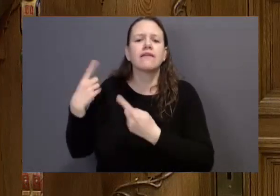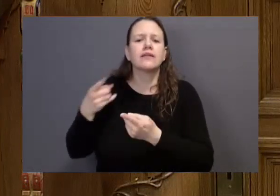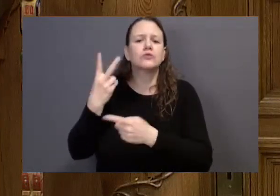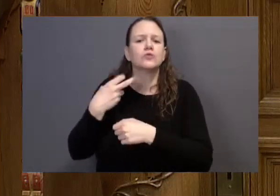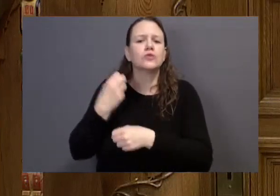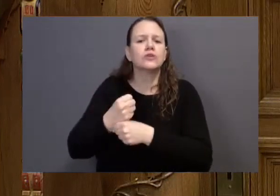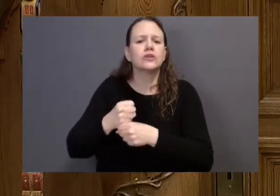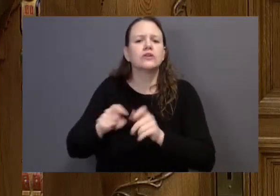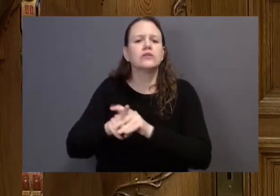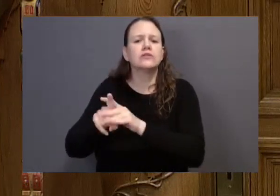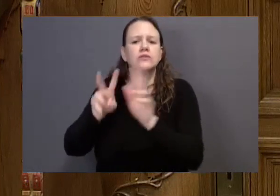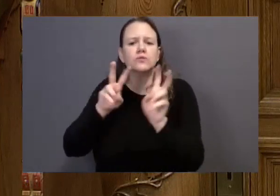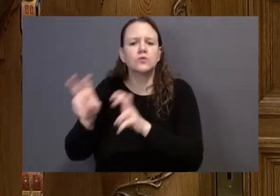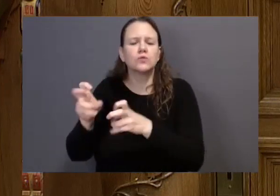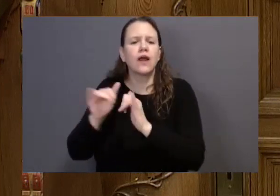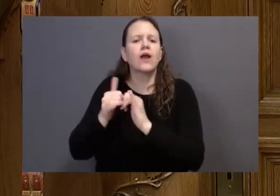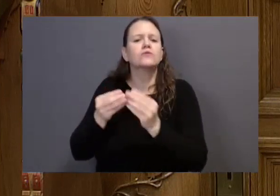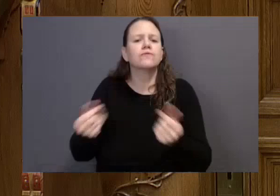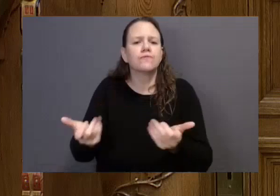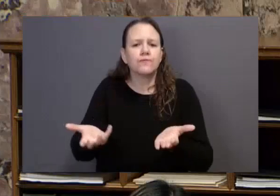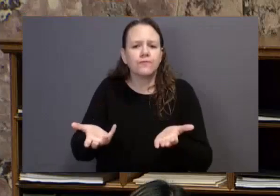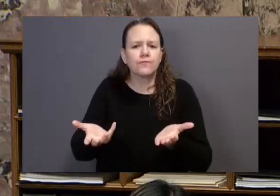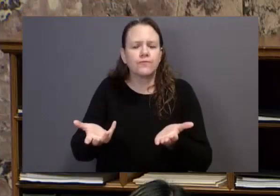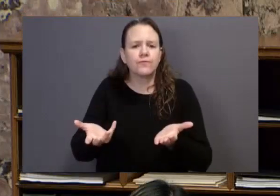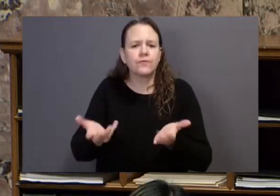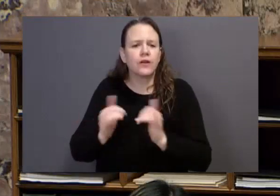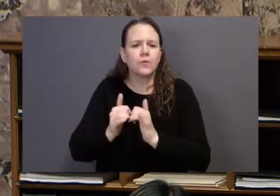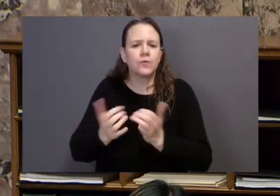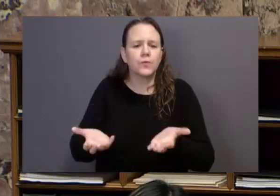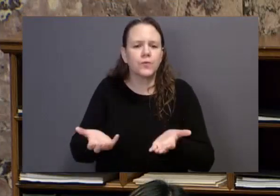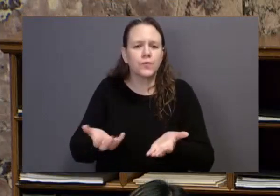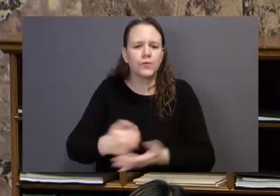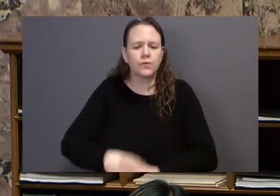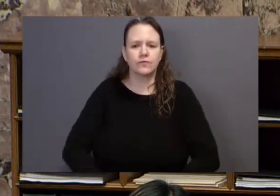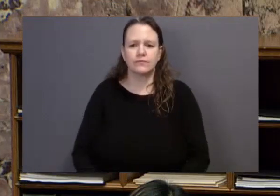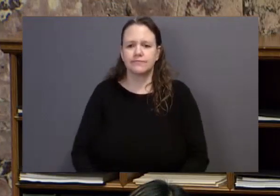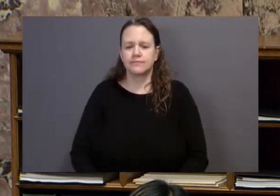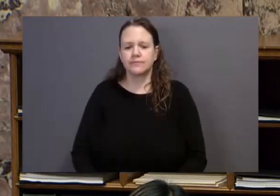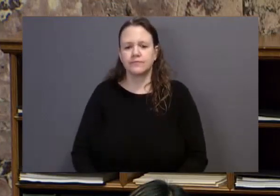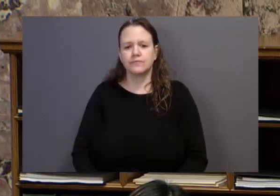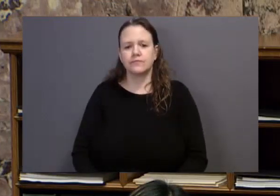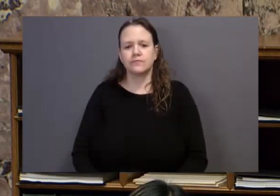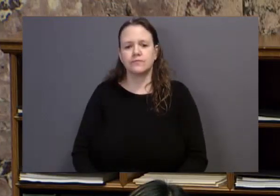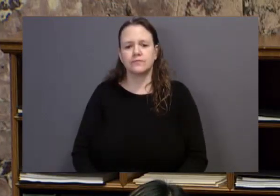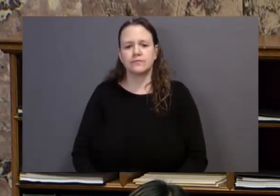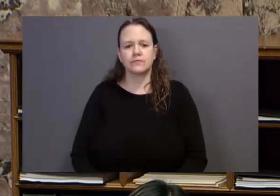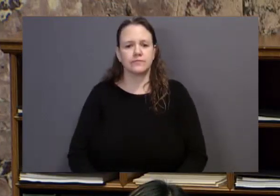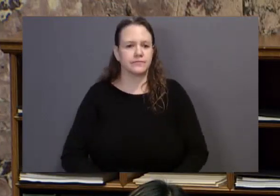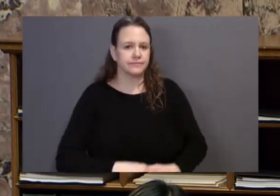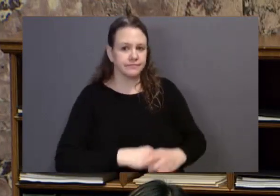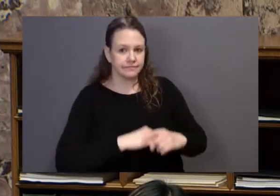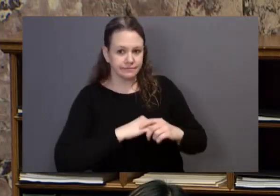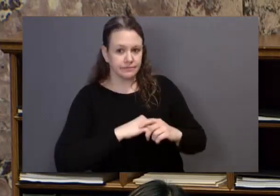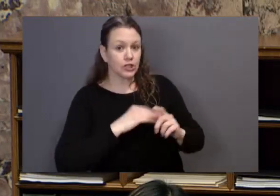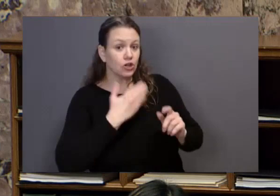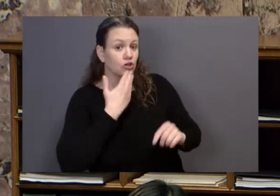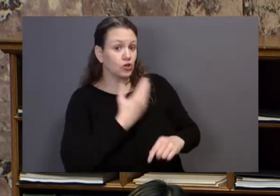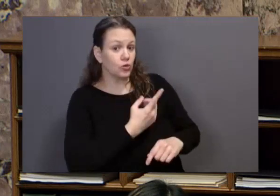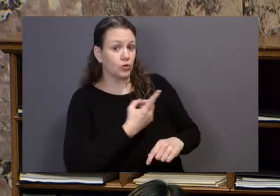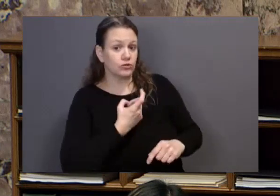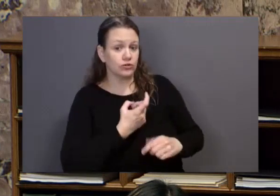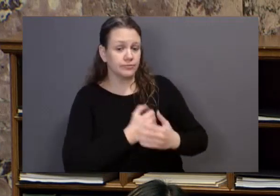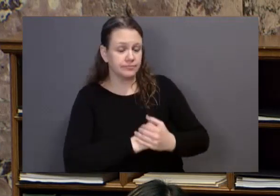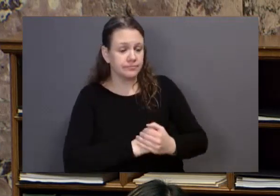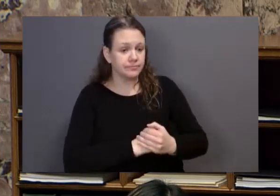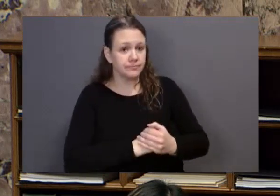Minister of Public Safety. Thank you, Honourable Speaker, and I appreciate the question. The transition has been underway.